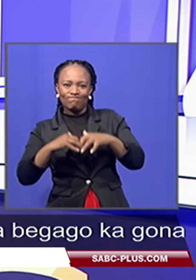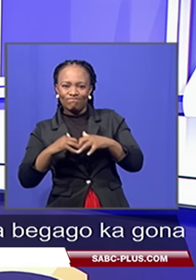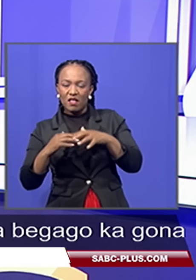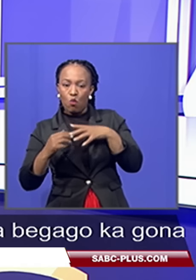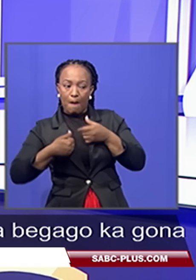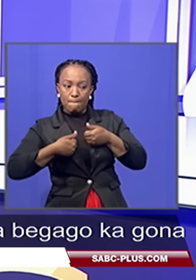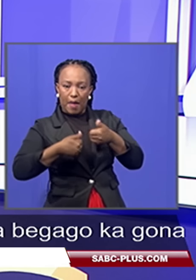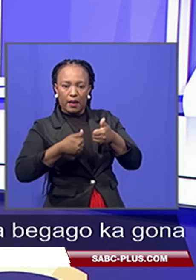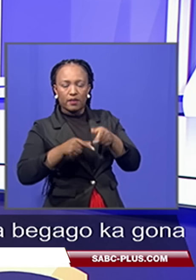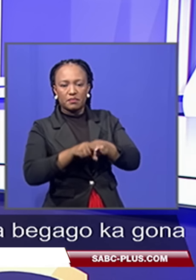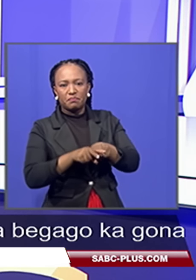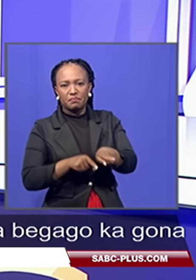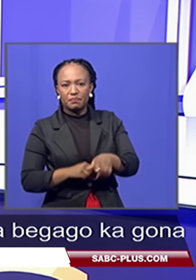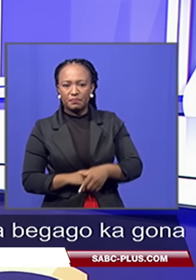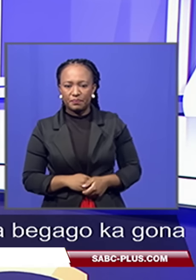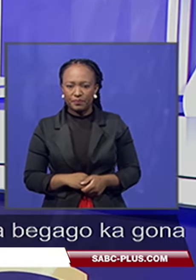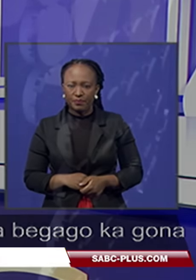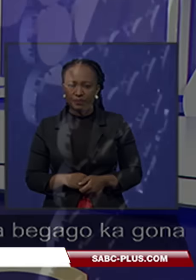itefeletša.